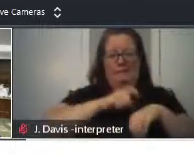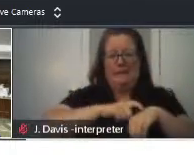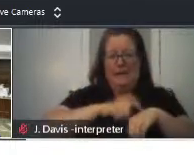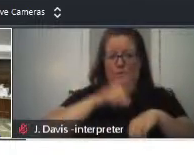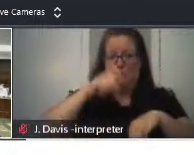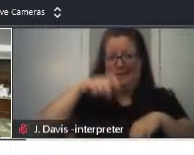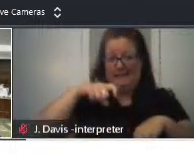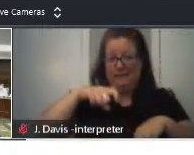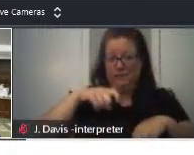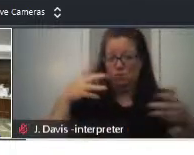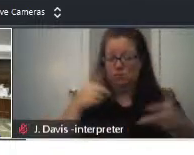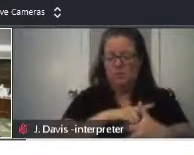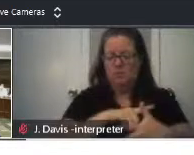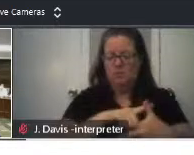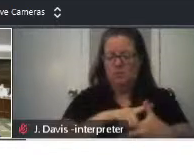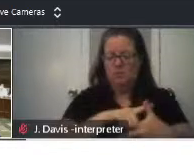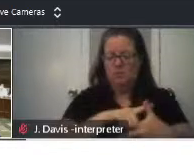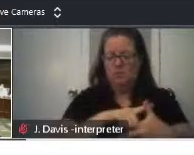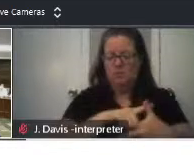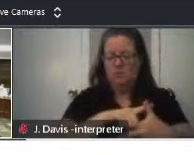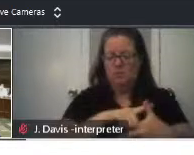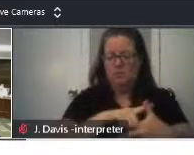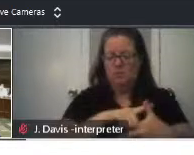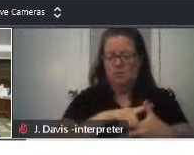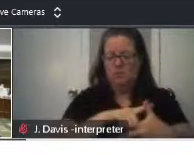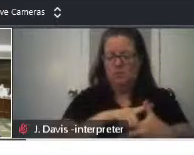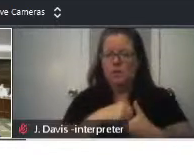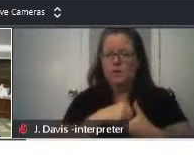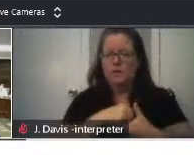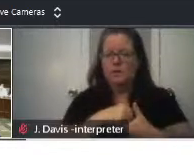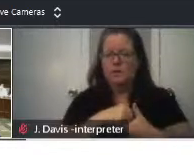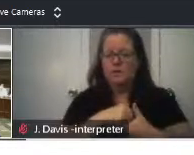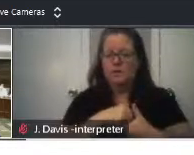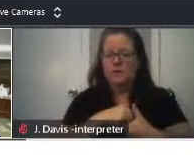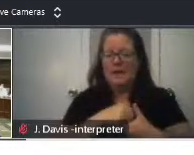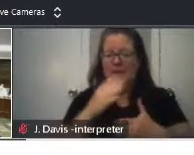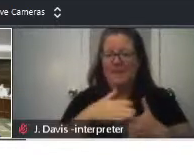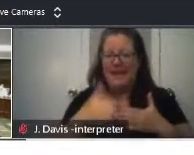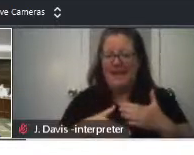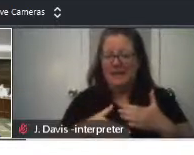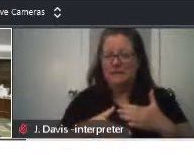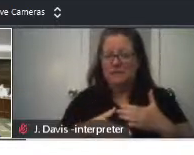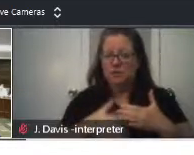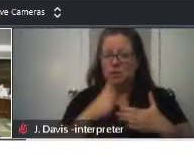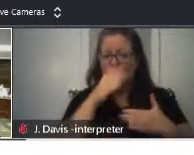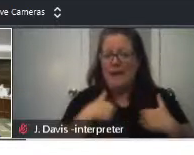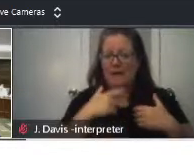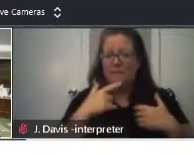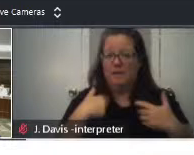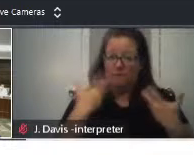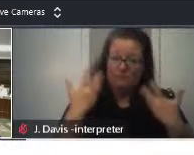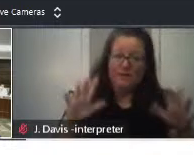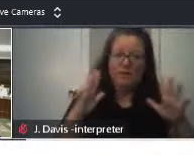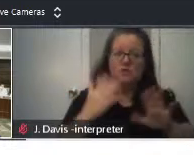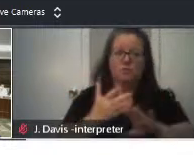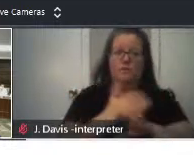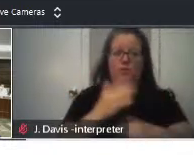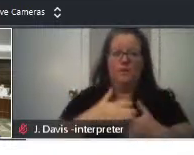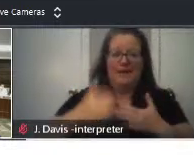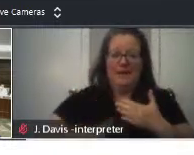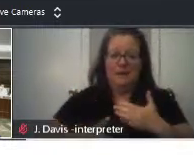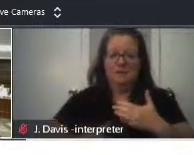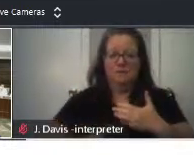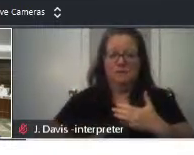working on, are those going to be included in this at the end? You're going to have that work done before the end, those